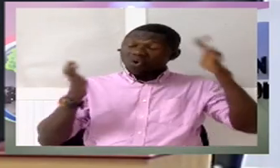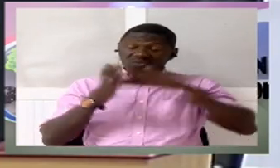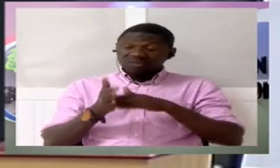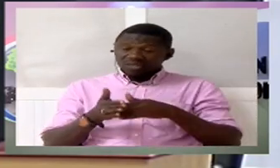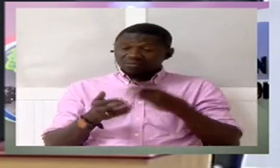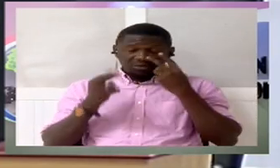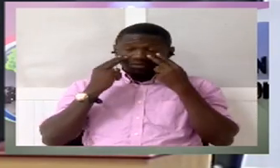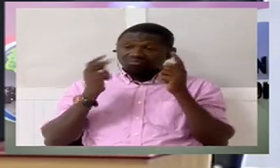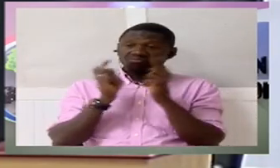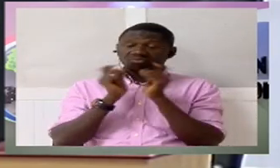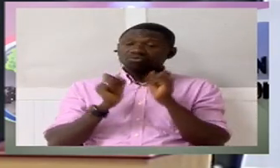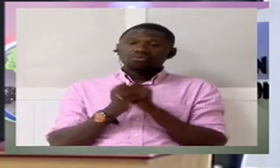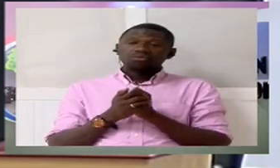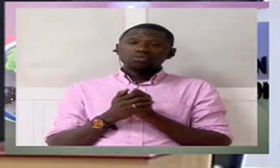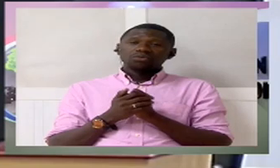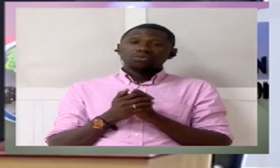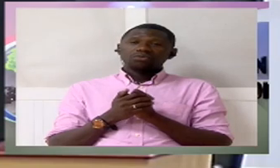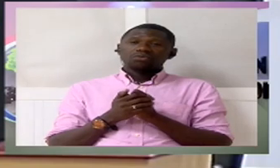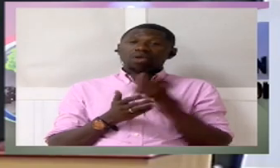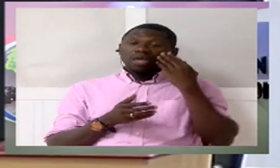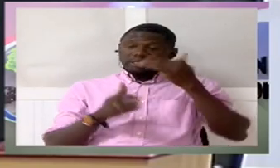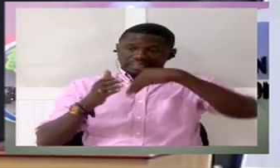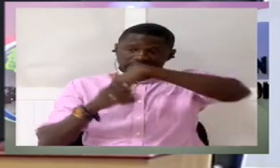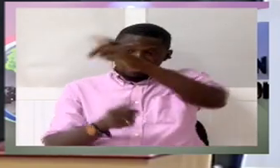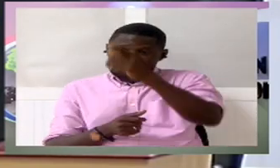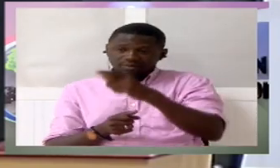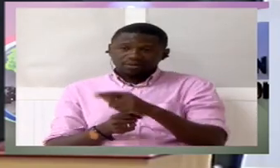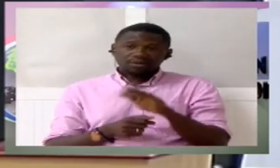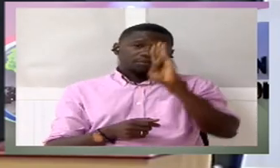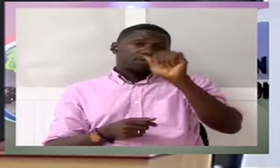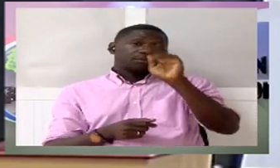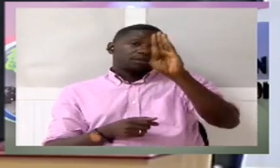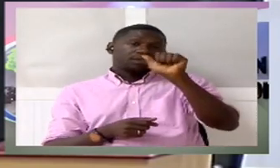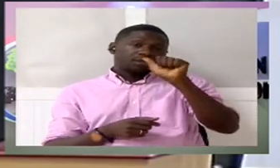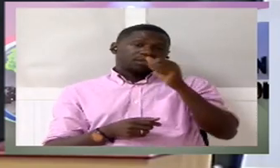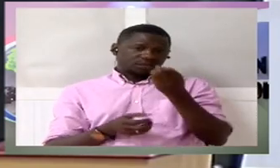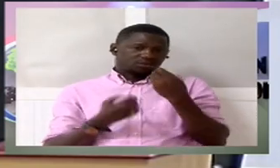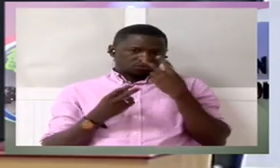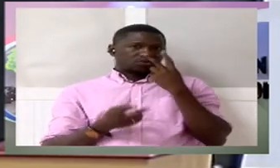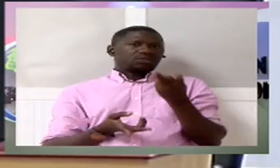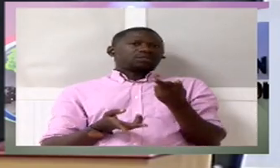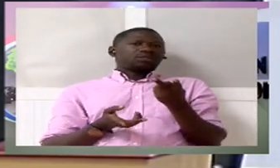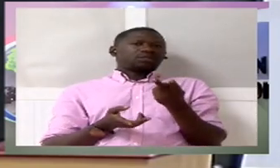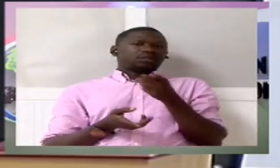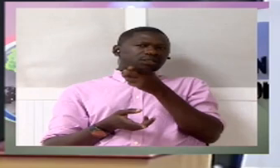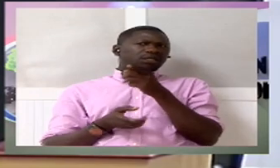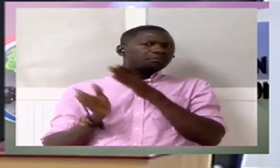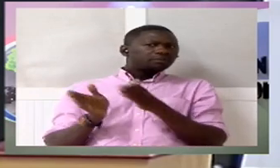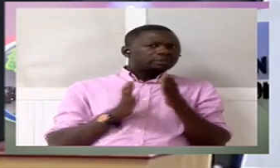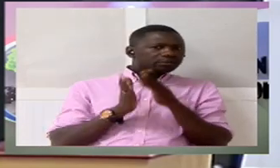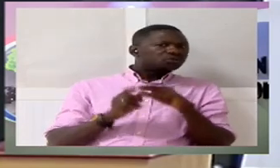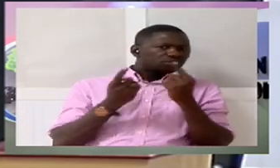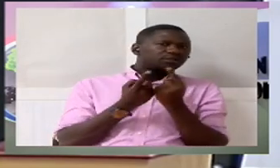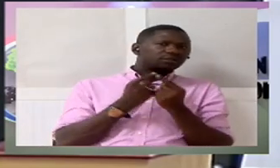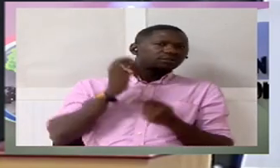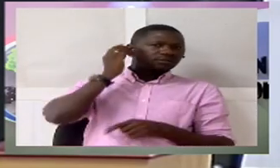not set my eyes on Jimbo. When he left, Baba kwenye yajele. Baba said to me, you see, kwenye they are up to something. They are up to